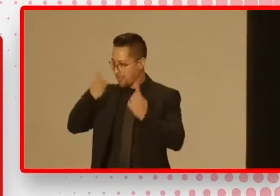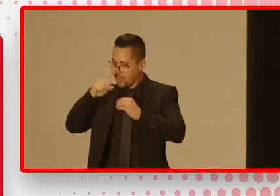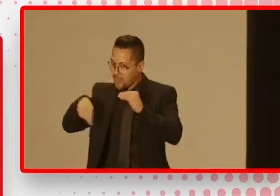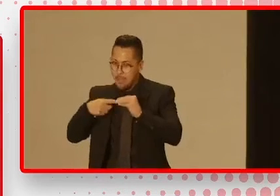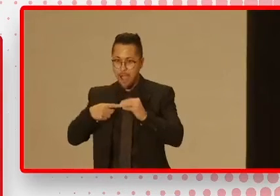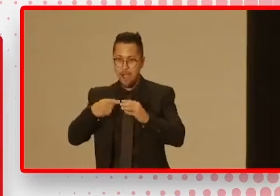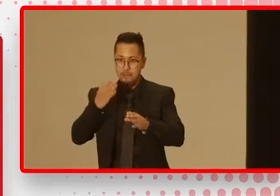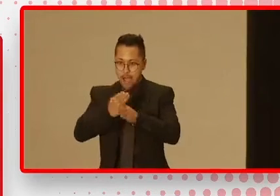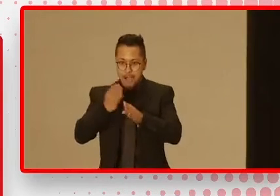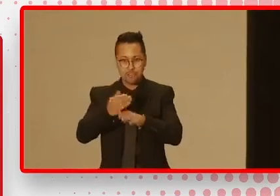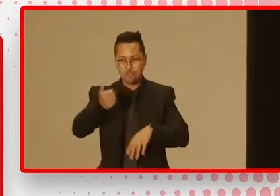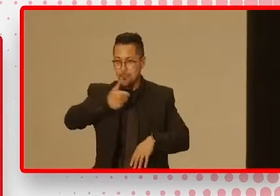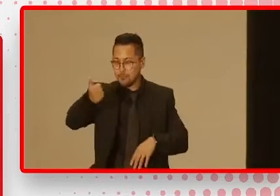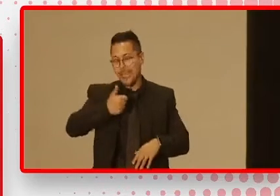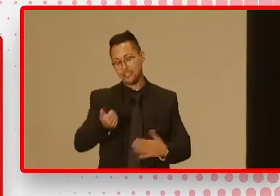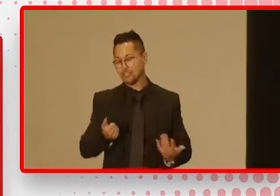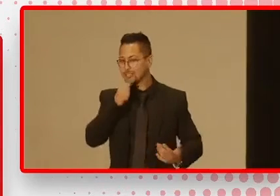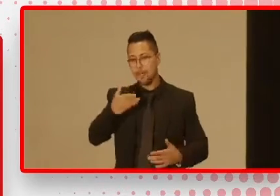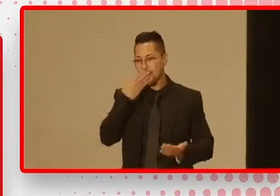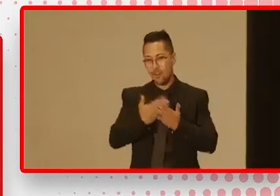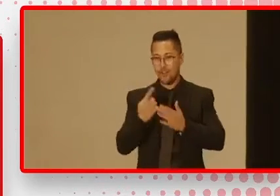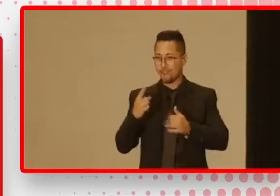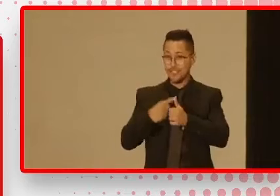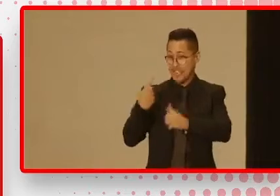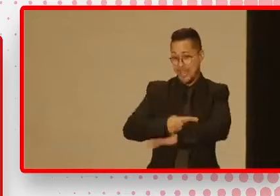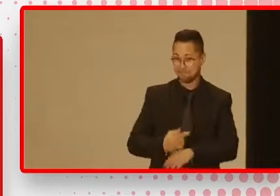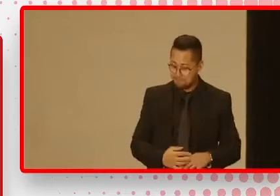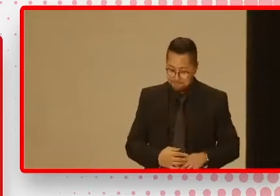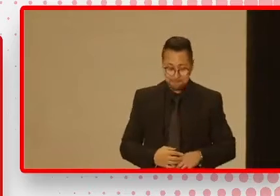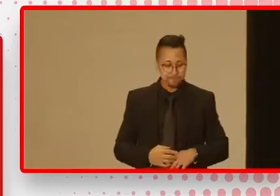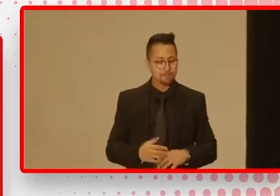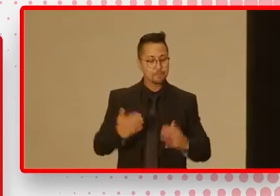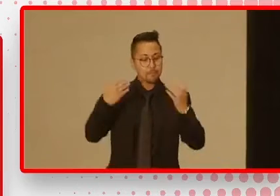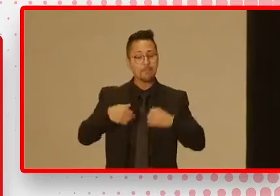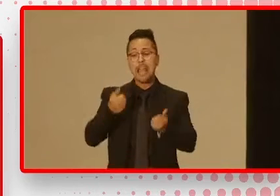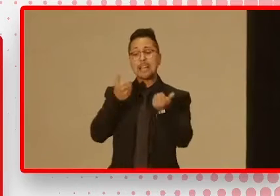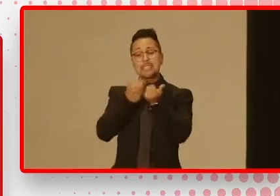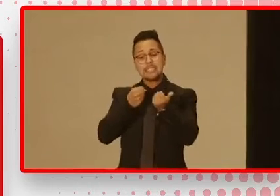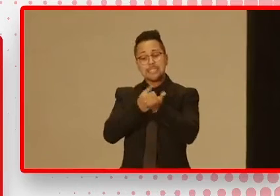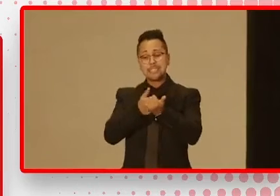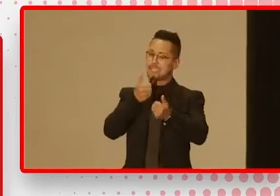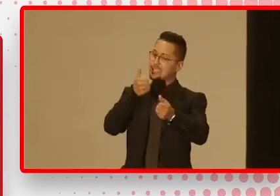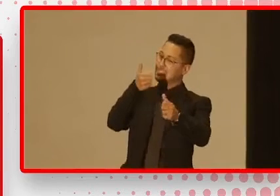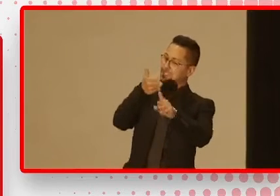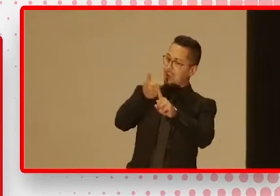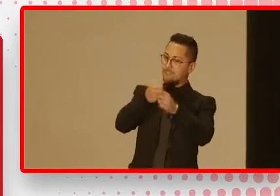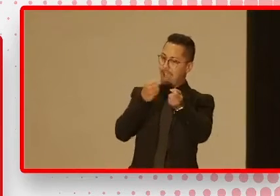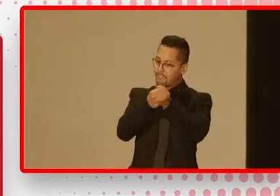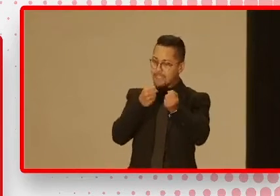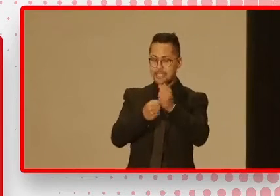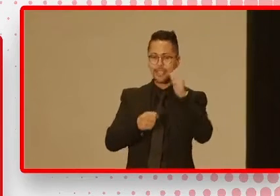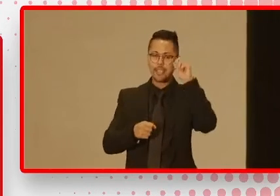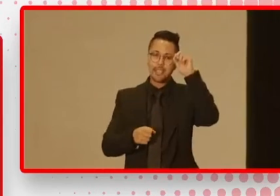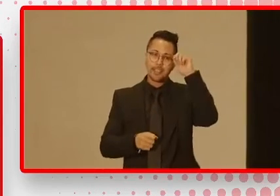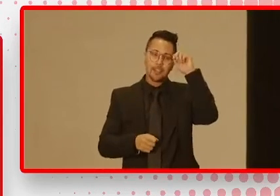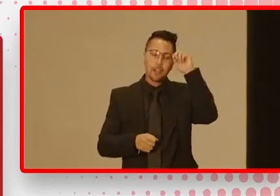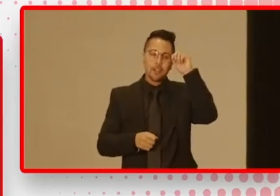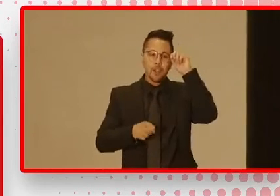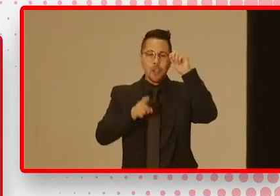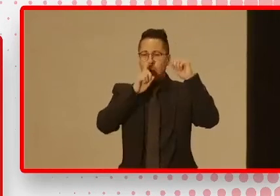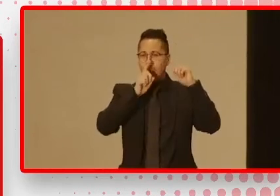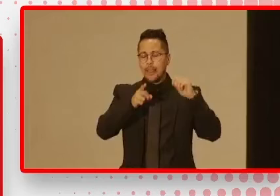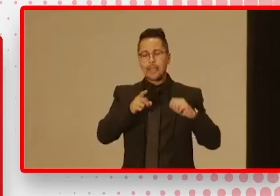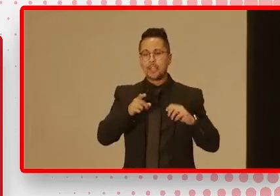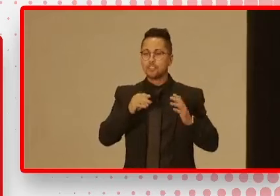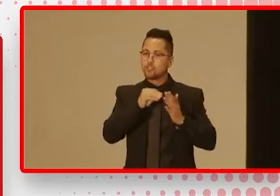self-advocacy training and peer mentoring. I can't say enough about this. Students really kind of come out of their shell when they go through